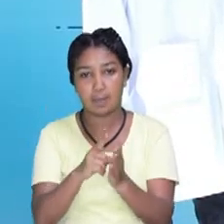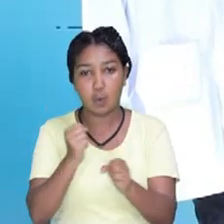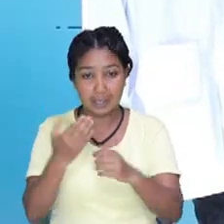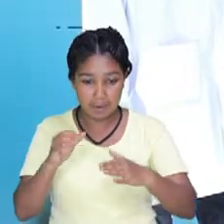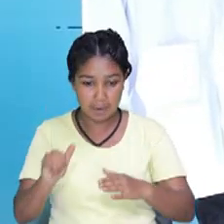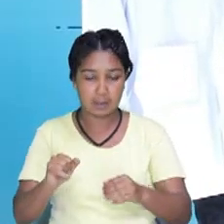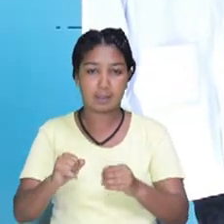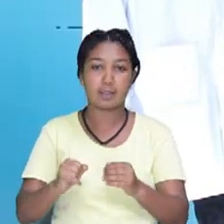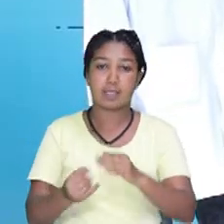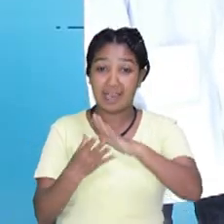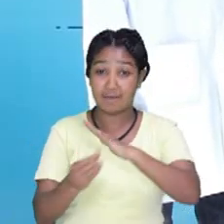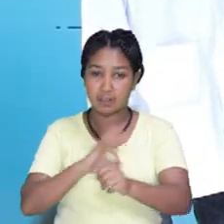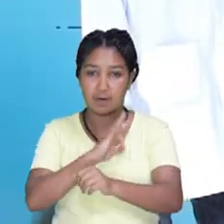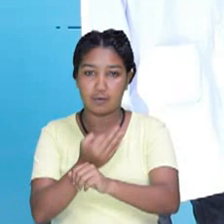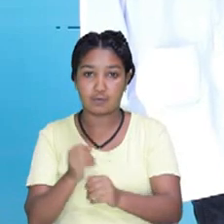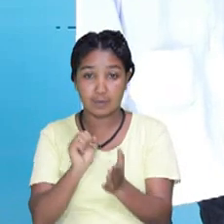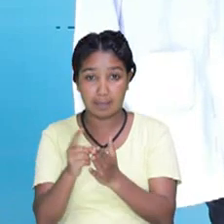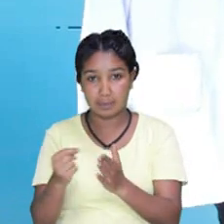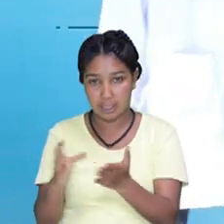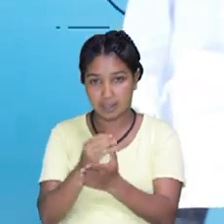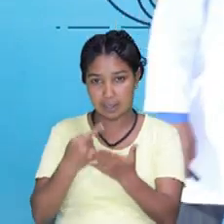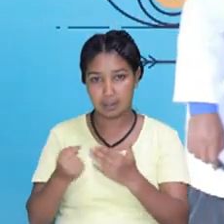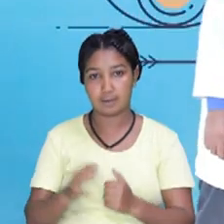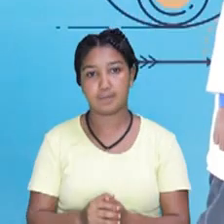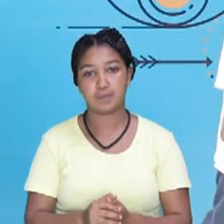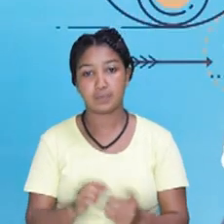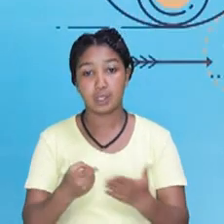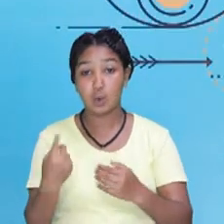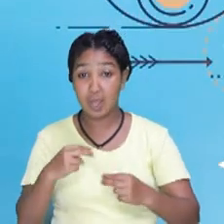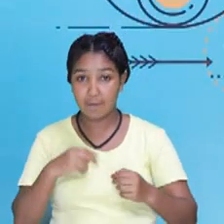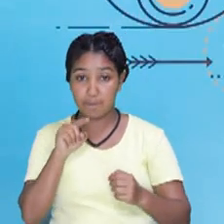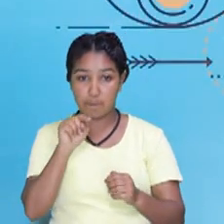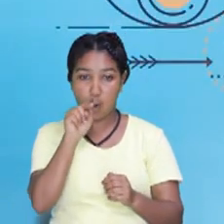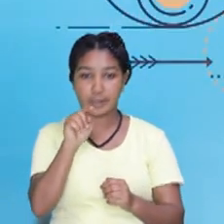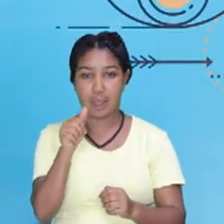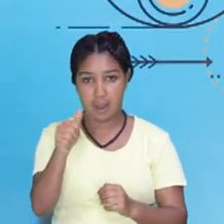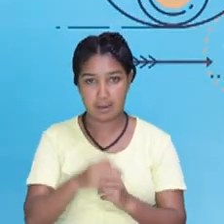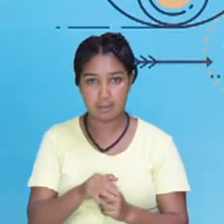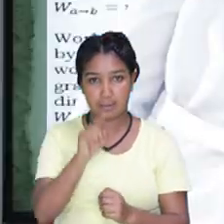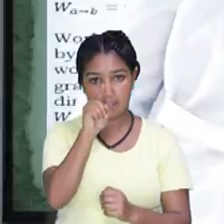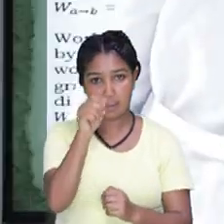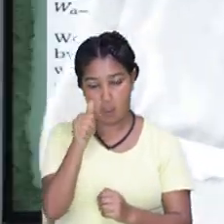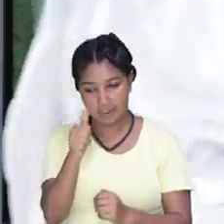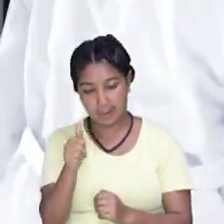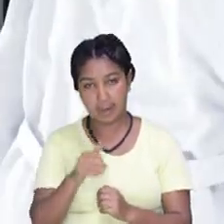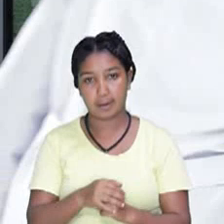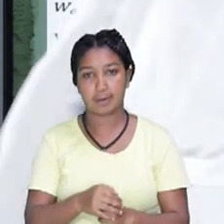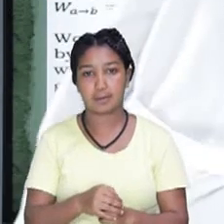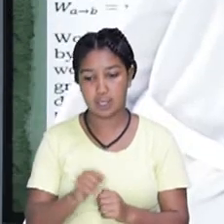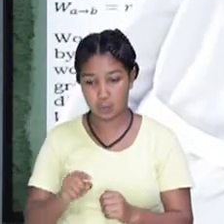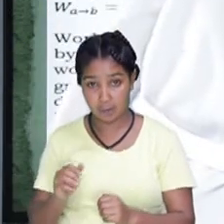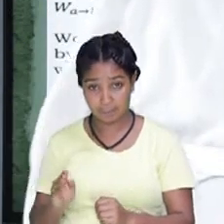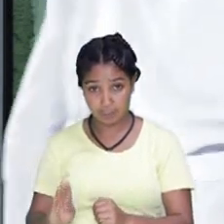work done by gravitational force. For example, let's take here. Here we have point A. Here we do have point A,